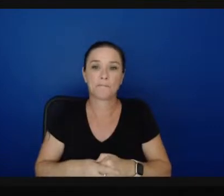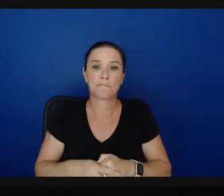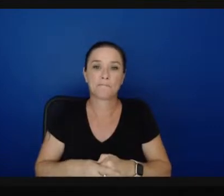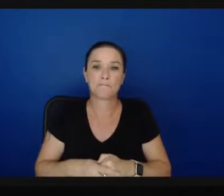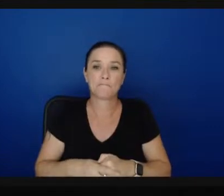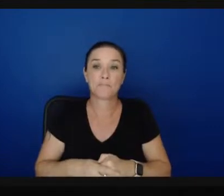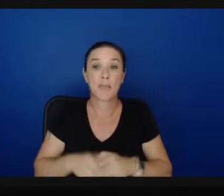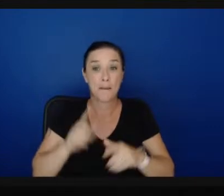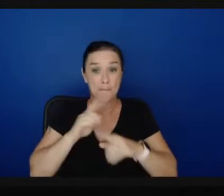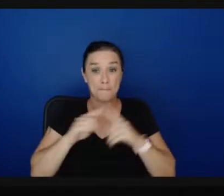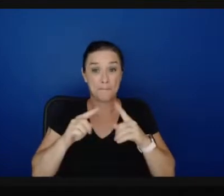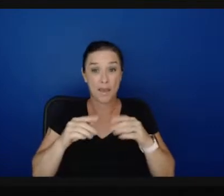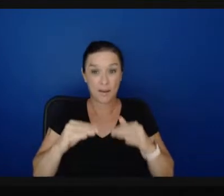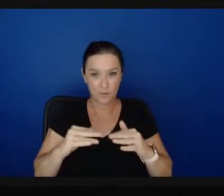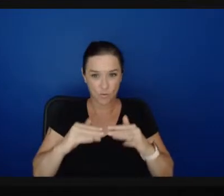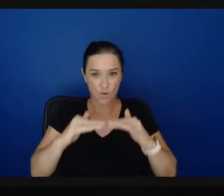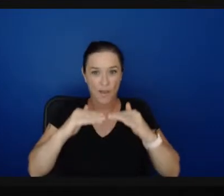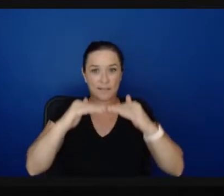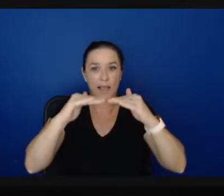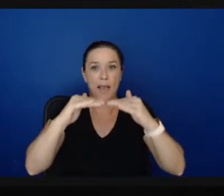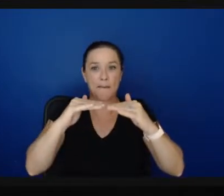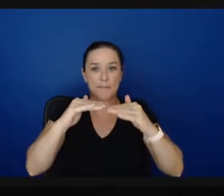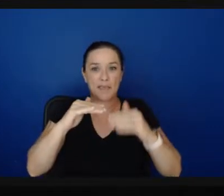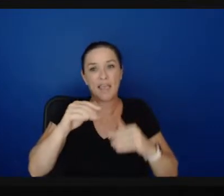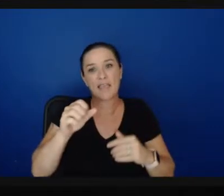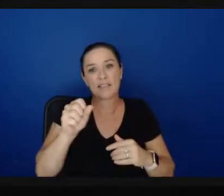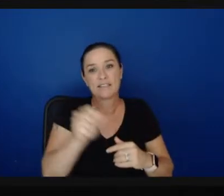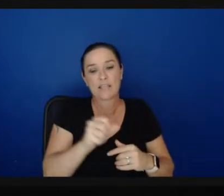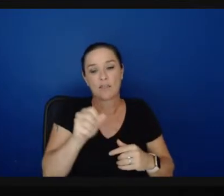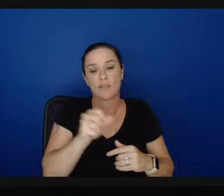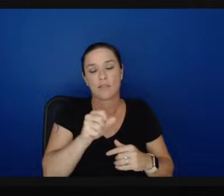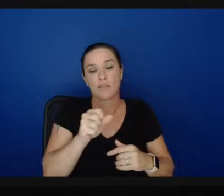but it is rising much faster in the southern segments still.